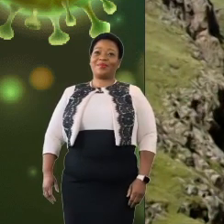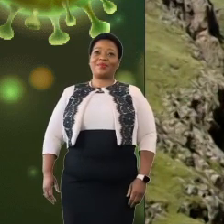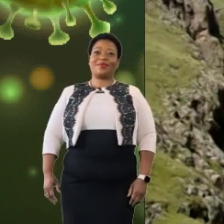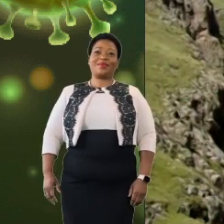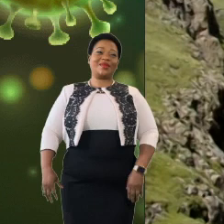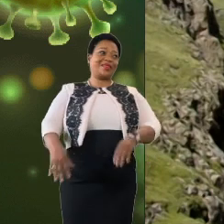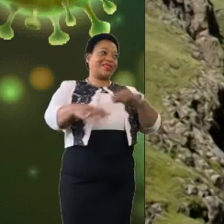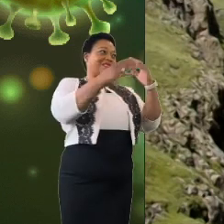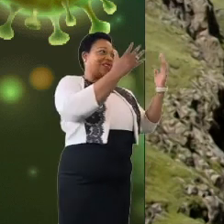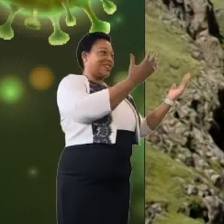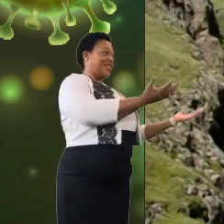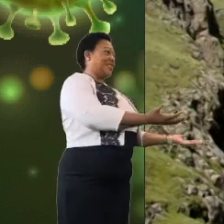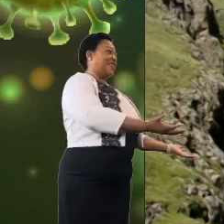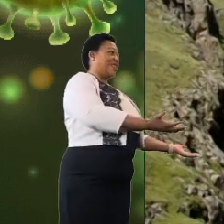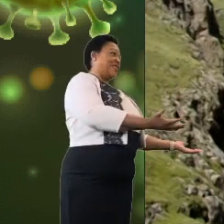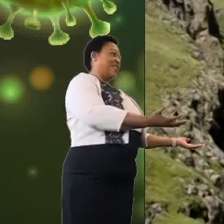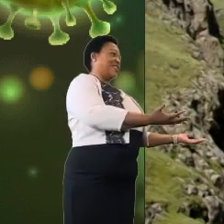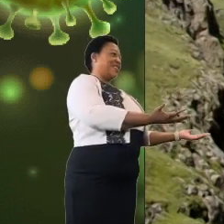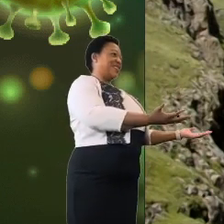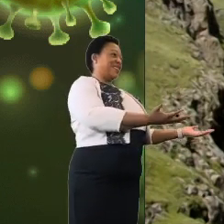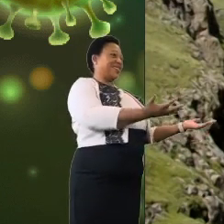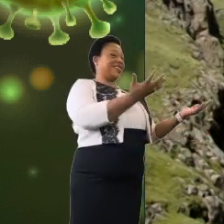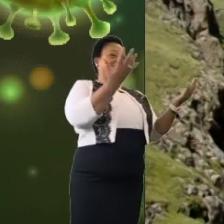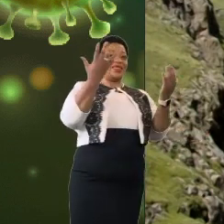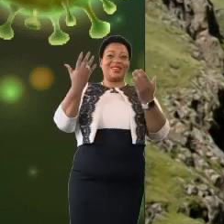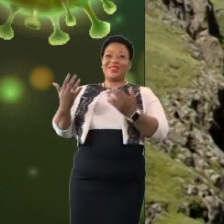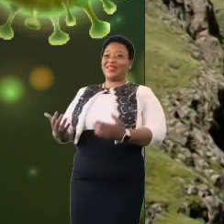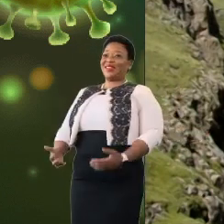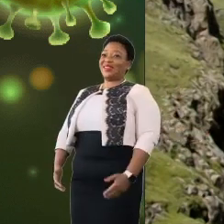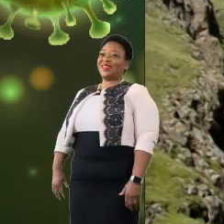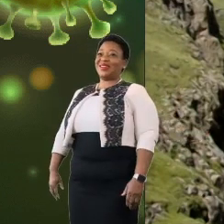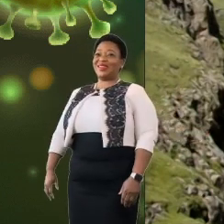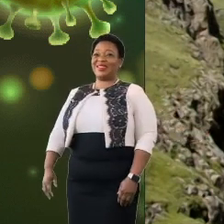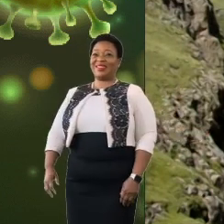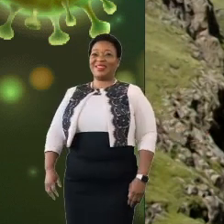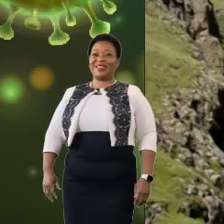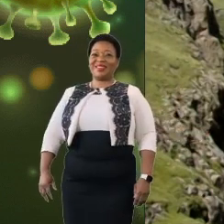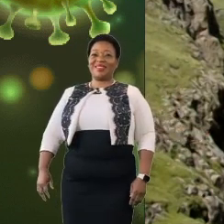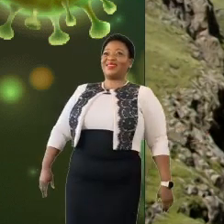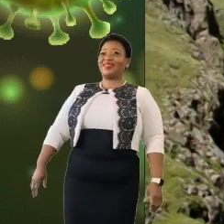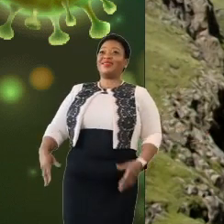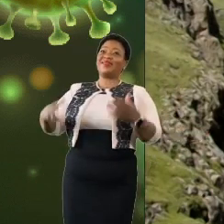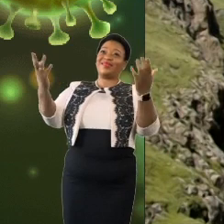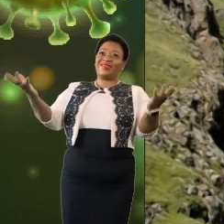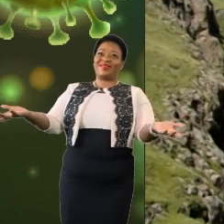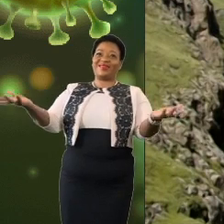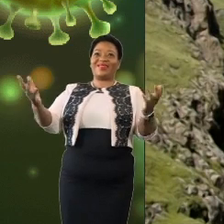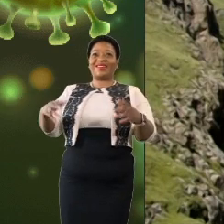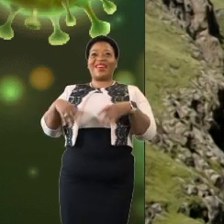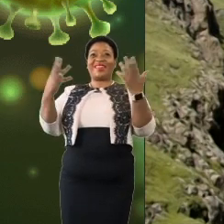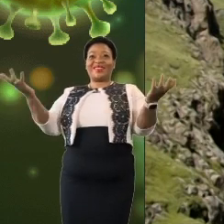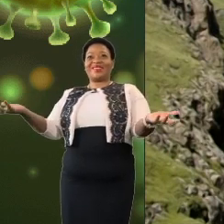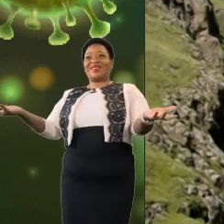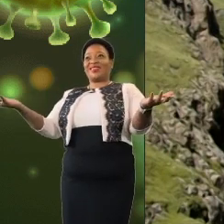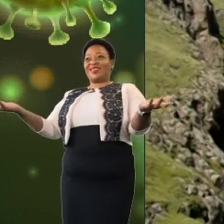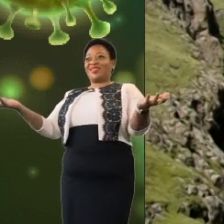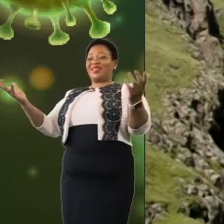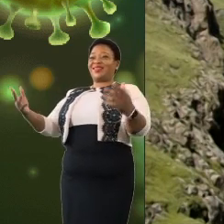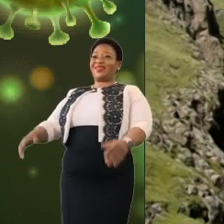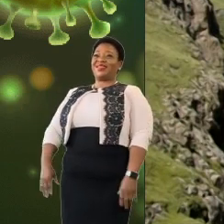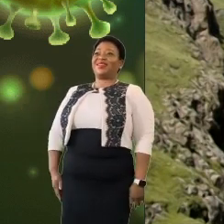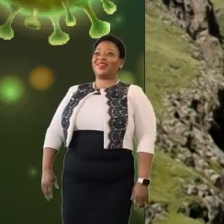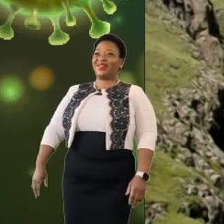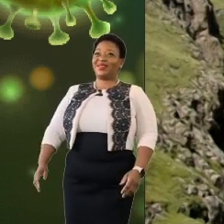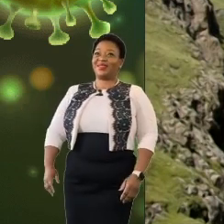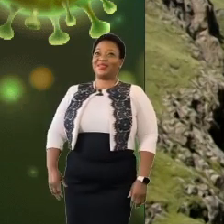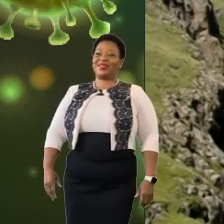KZN website? Is it possible that on your website we can create a page for this particular work